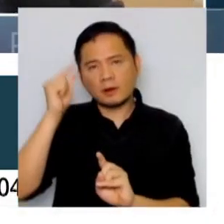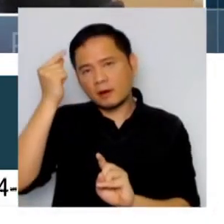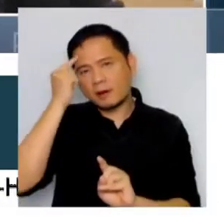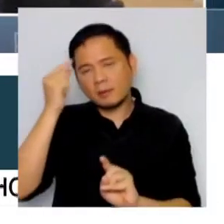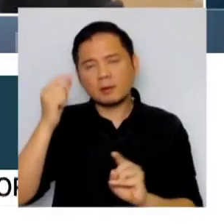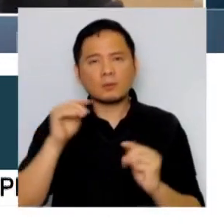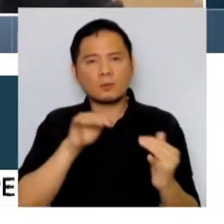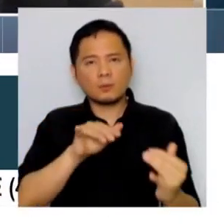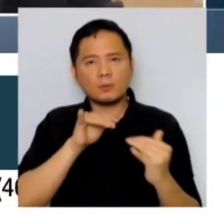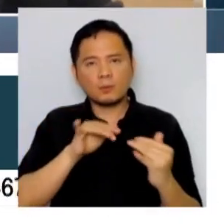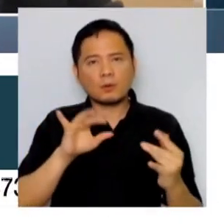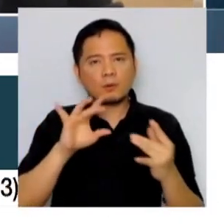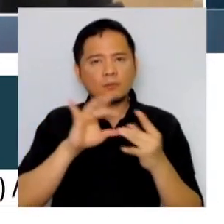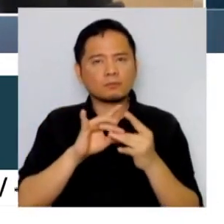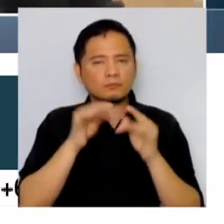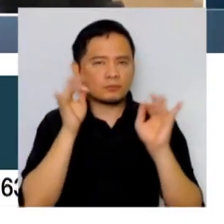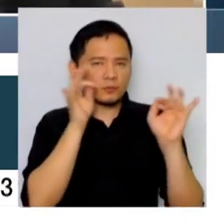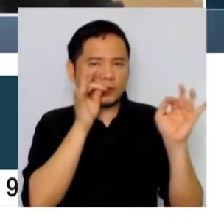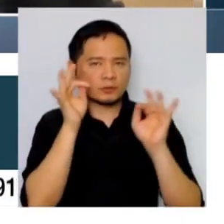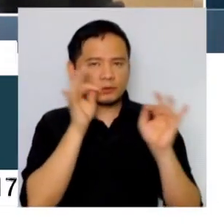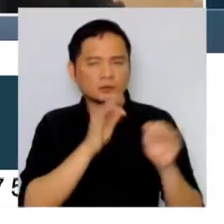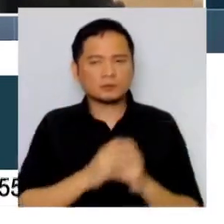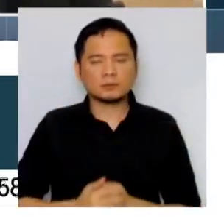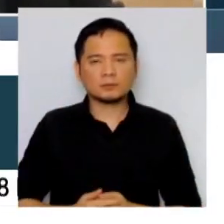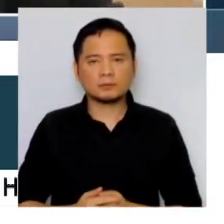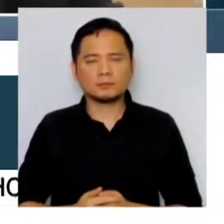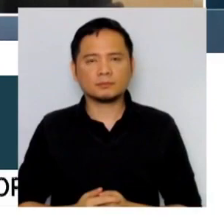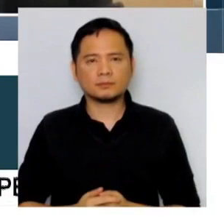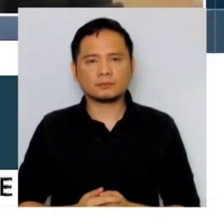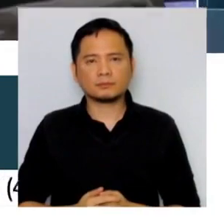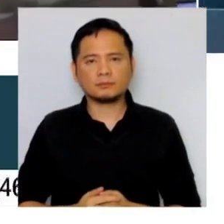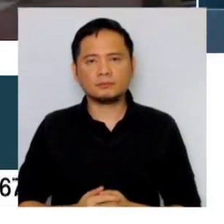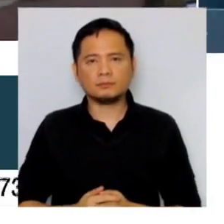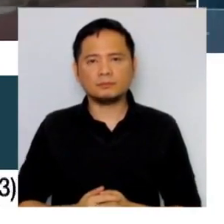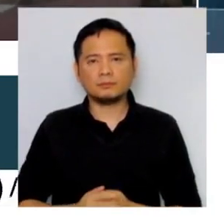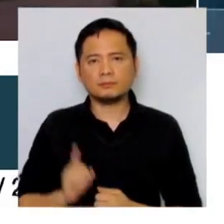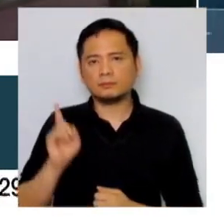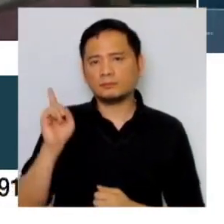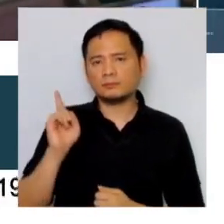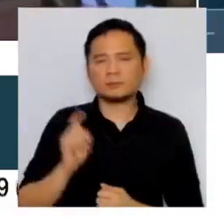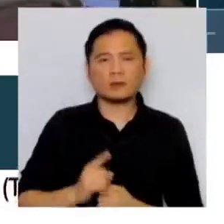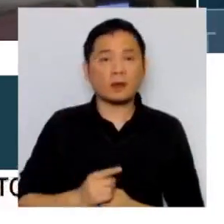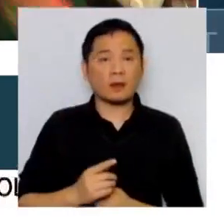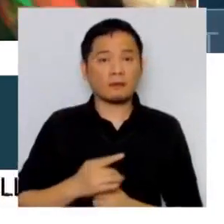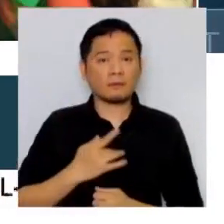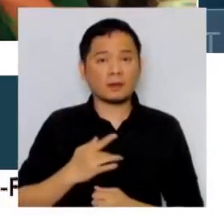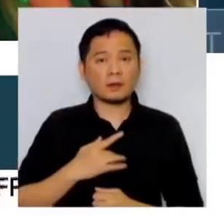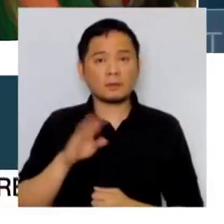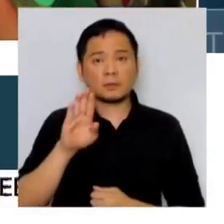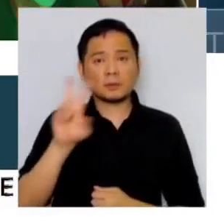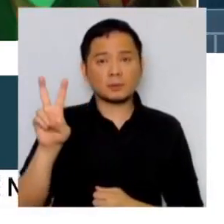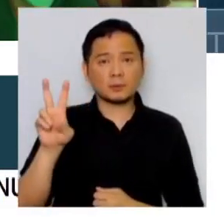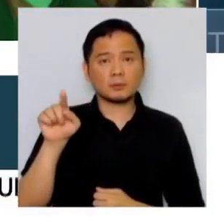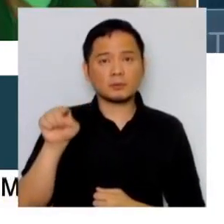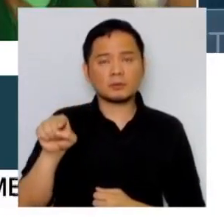Well, I feel that Bongbong Marcos is the right candidate